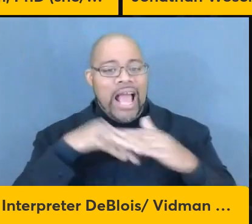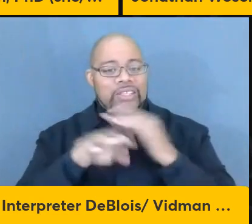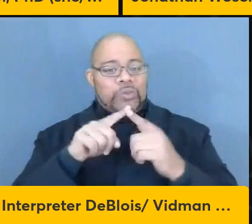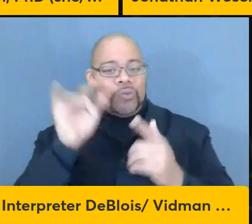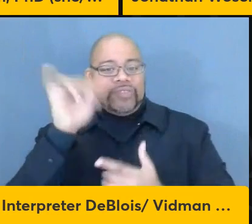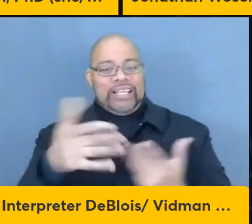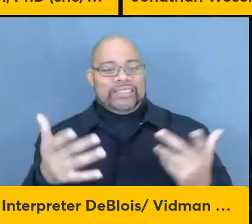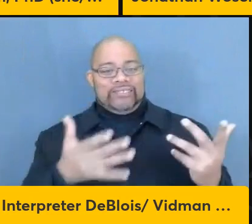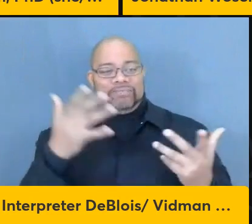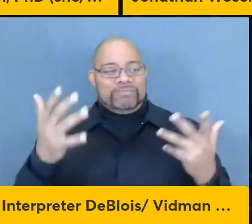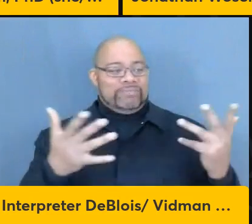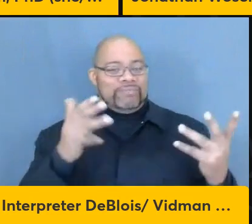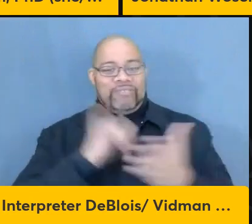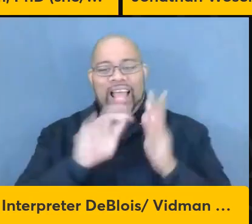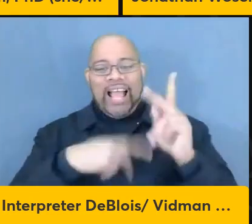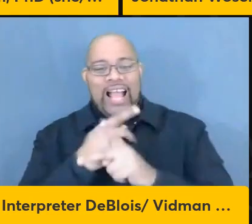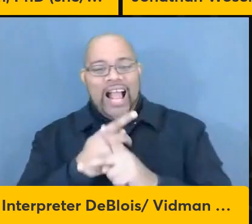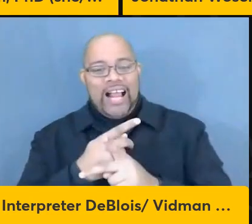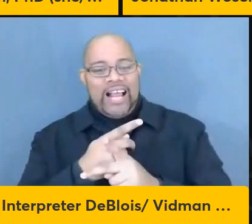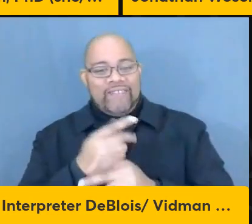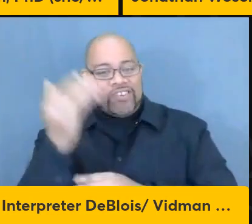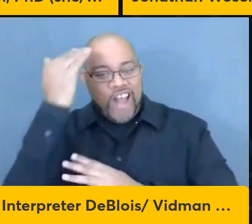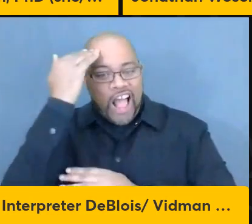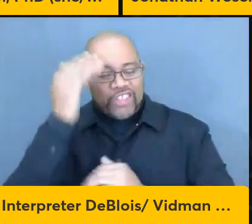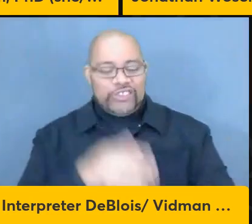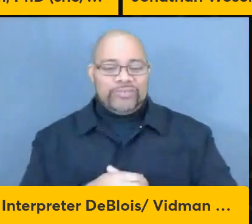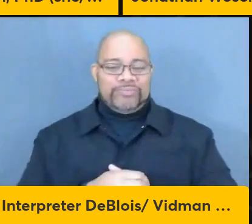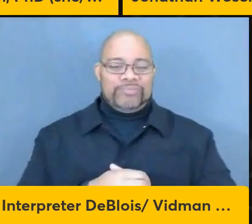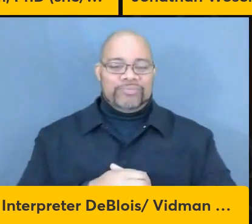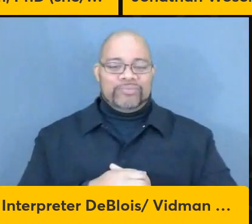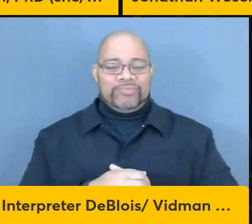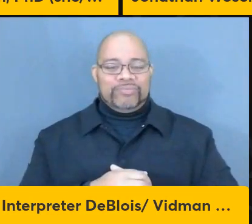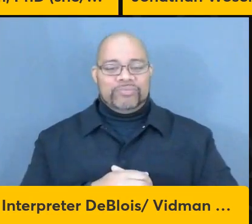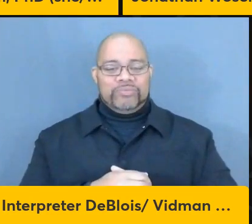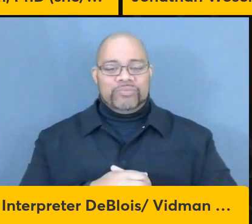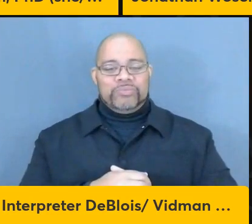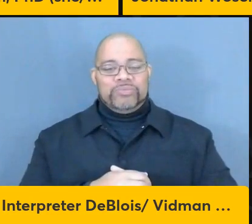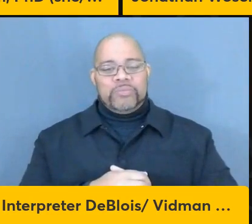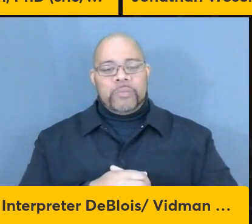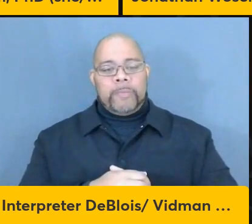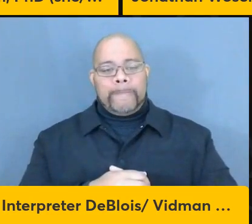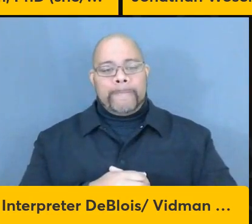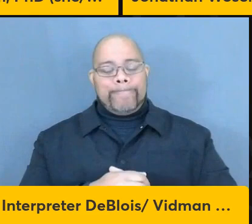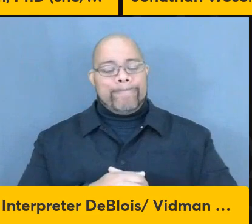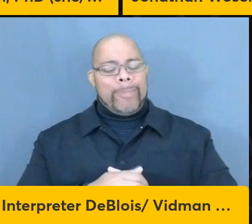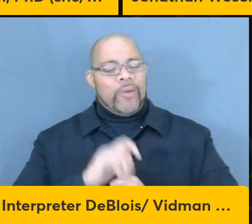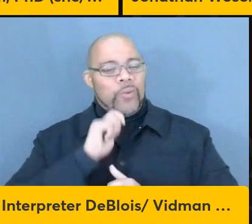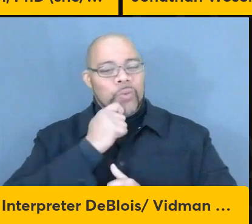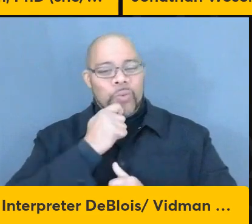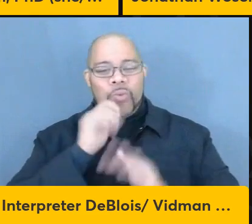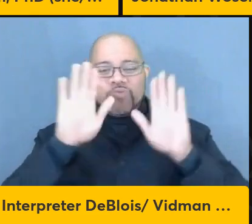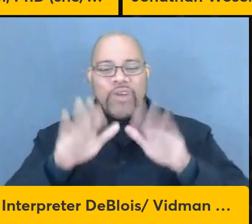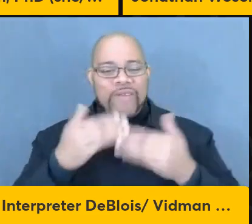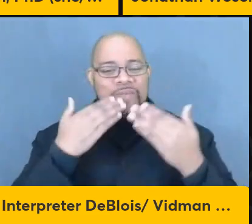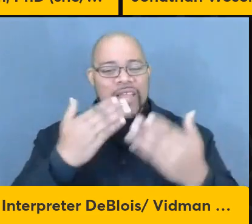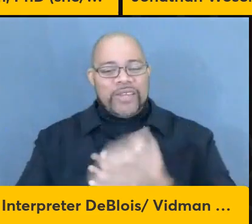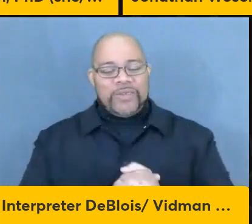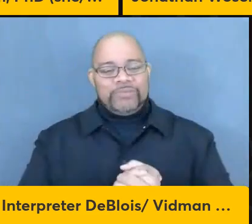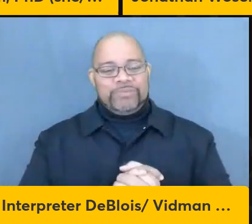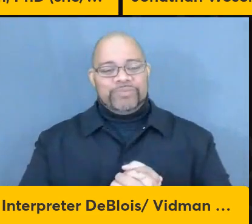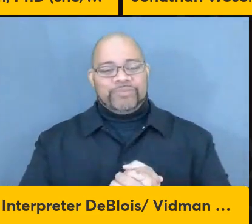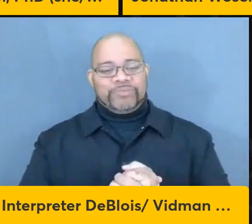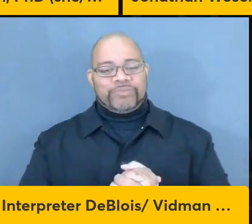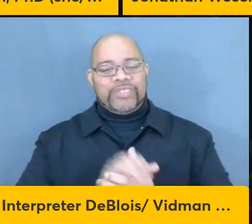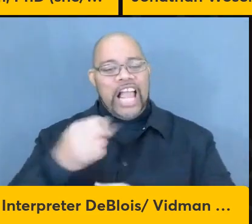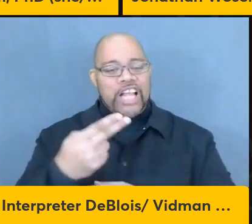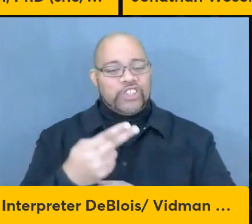this kind of trove of knowledge. So, yeah. That's great. Thank you. And